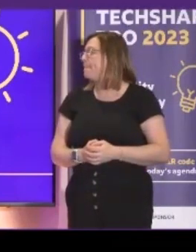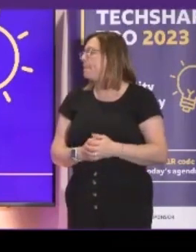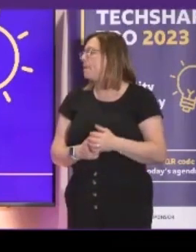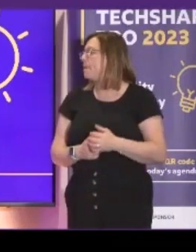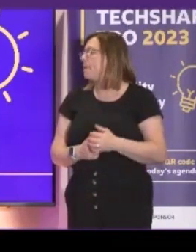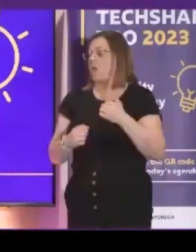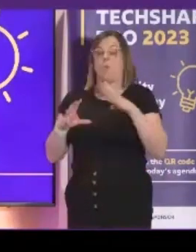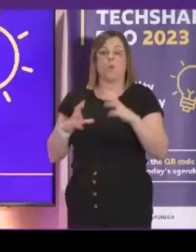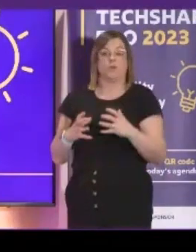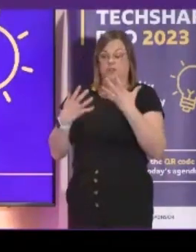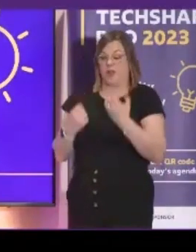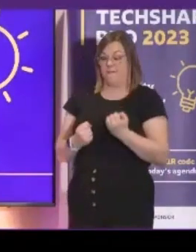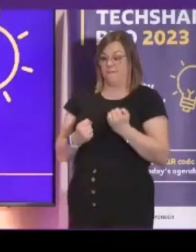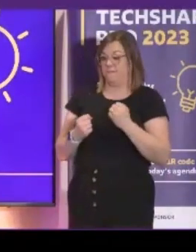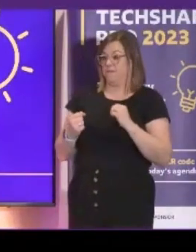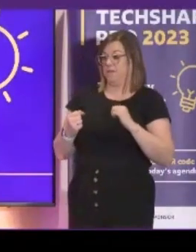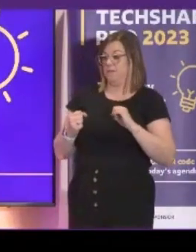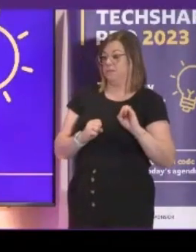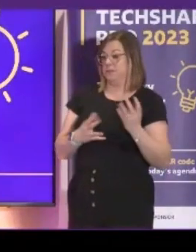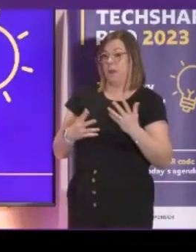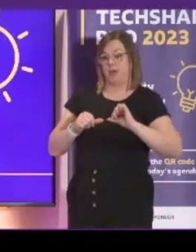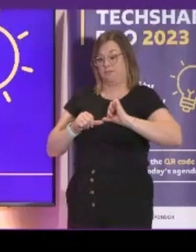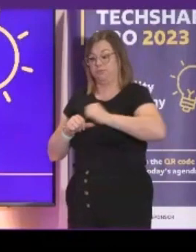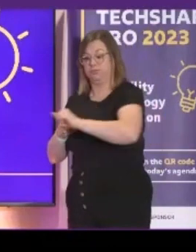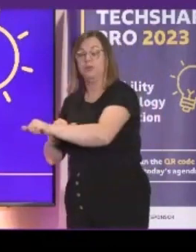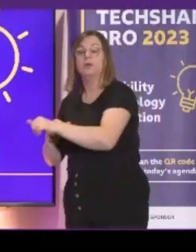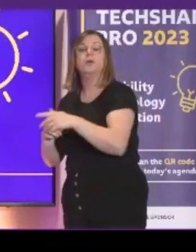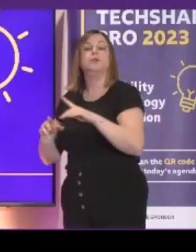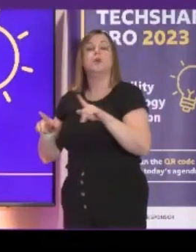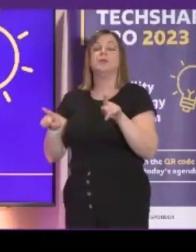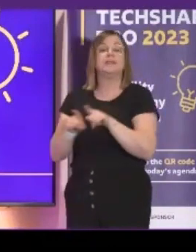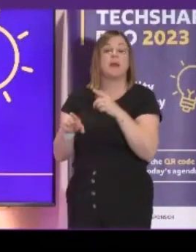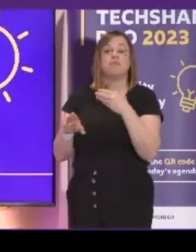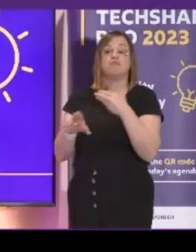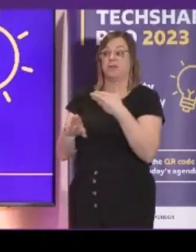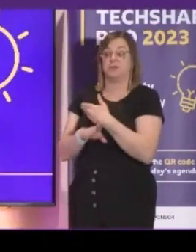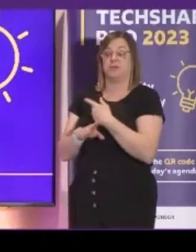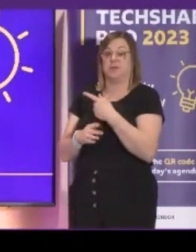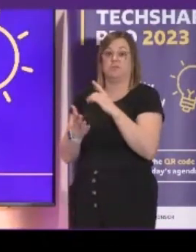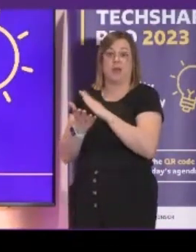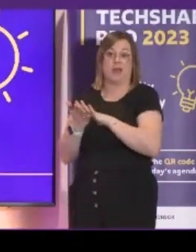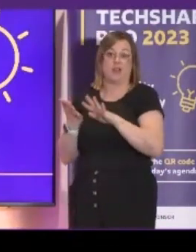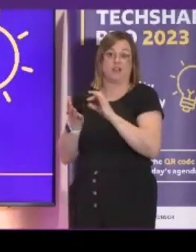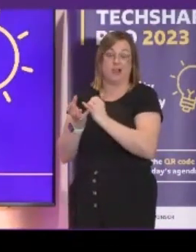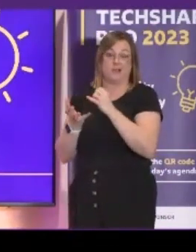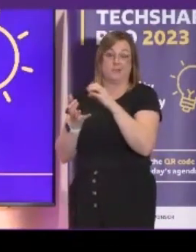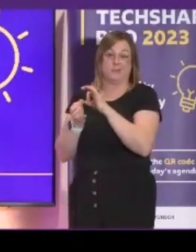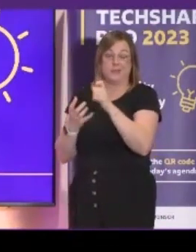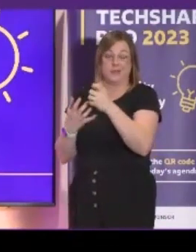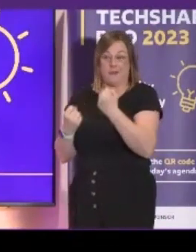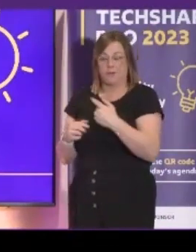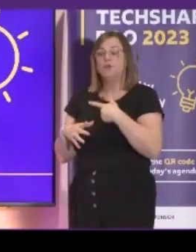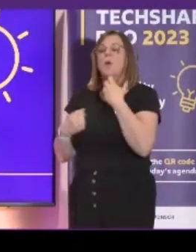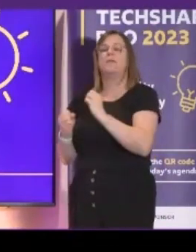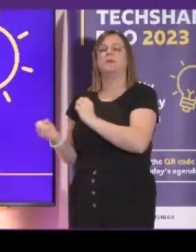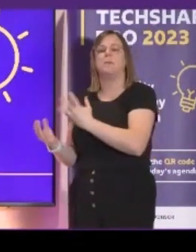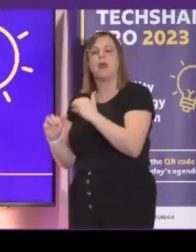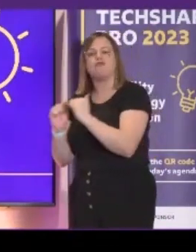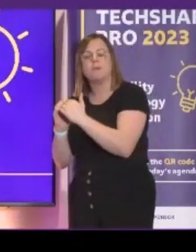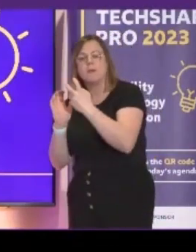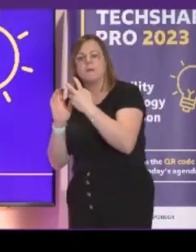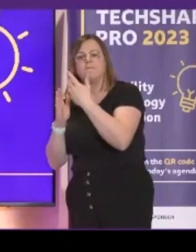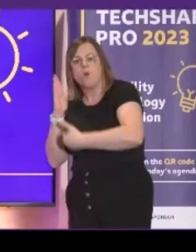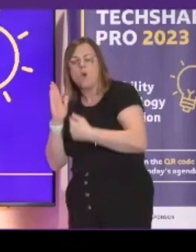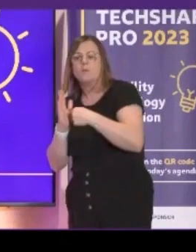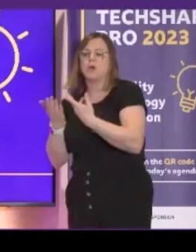a supply chain, just like anybody else. So we have the same practices that you do. So we have supplier agreement forms and